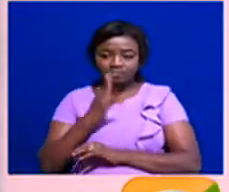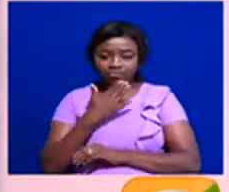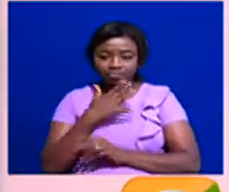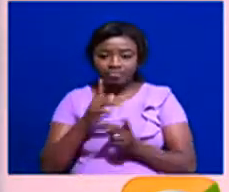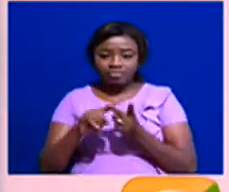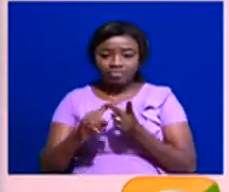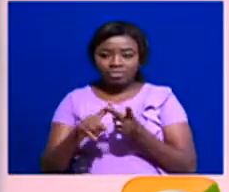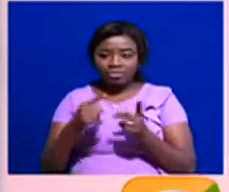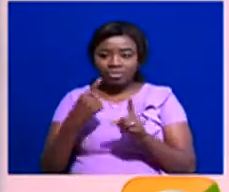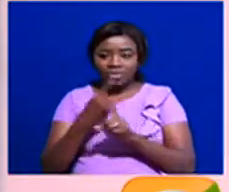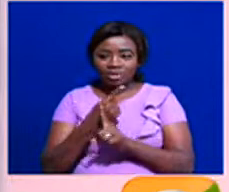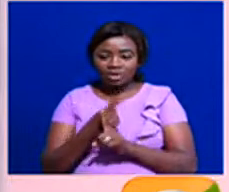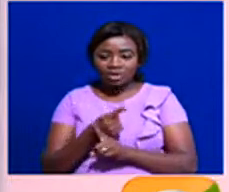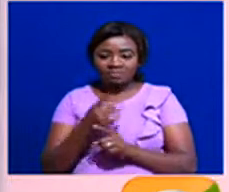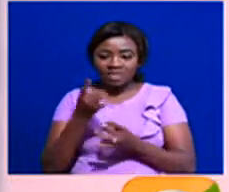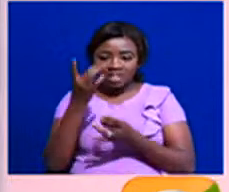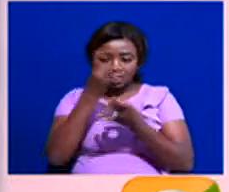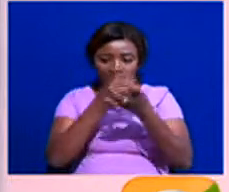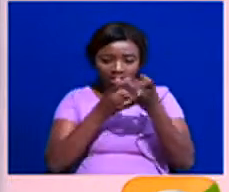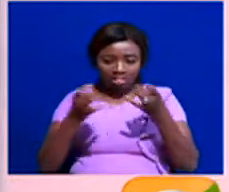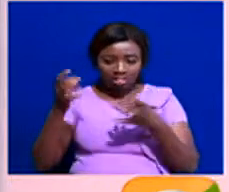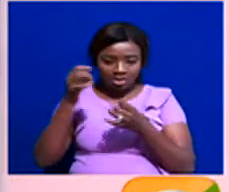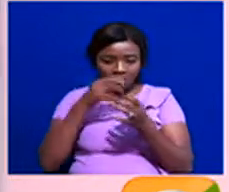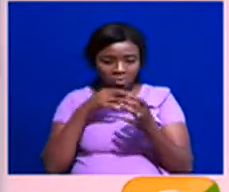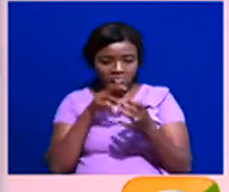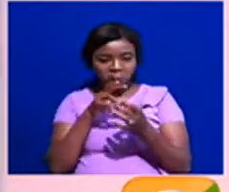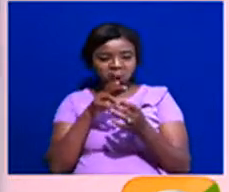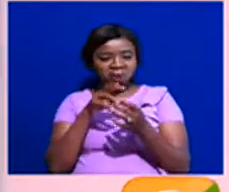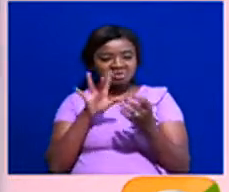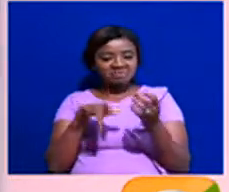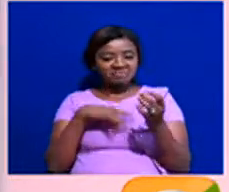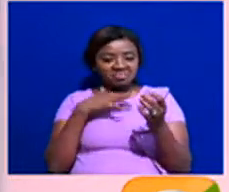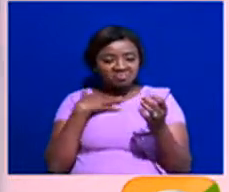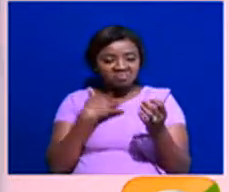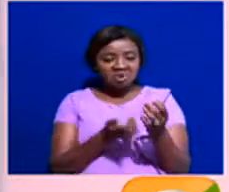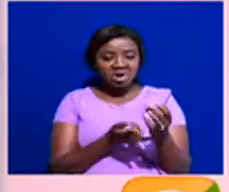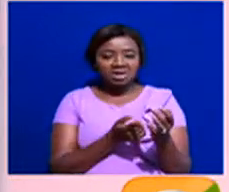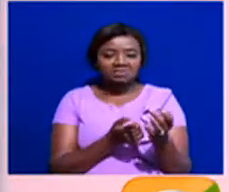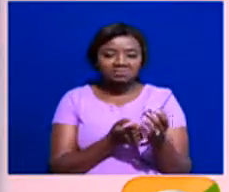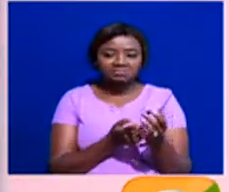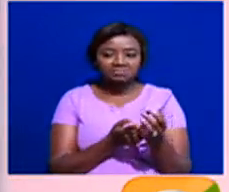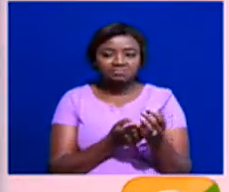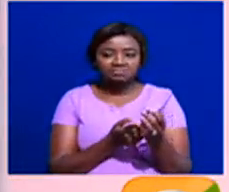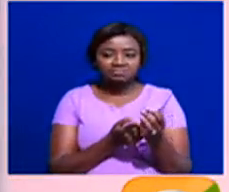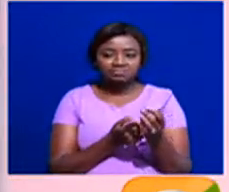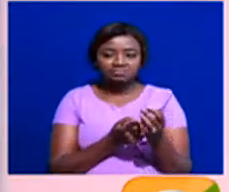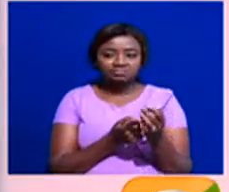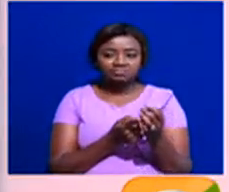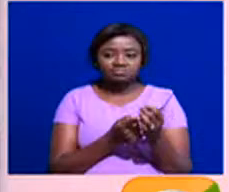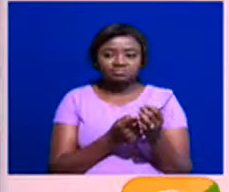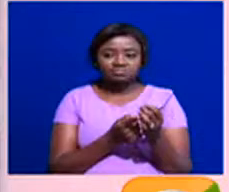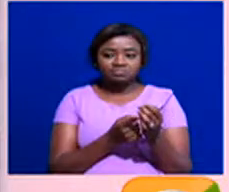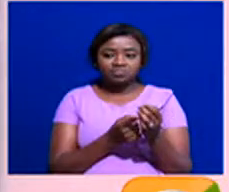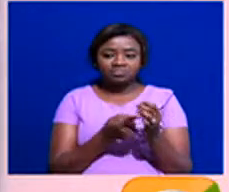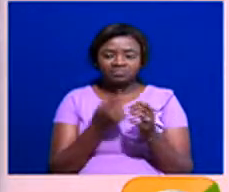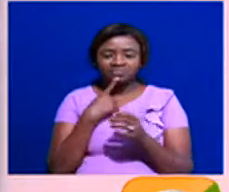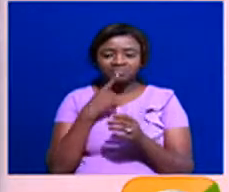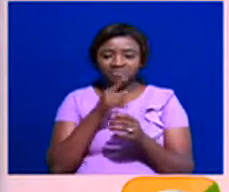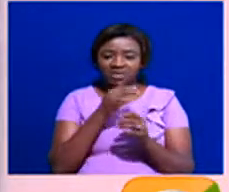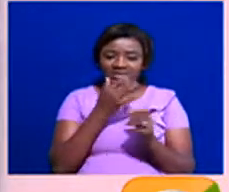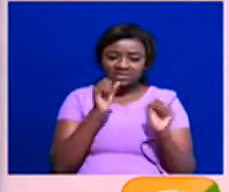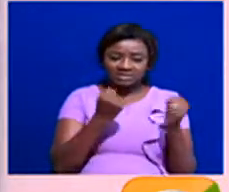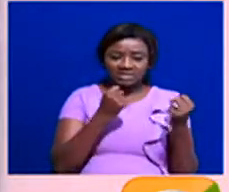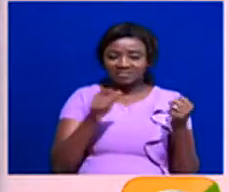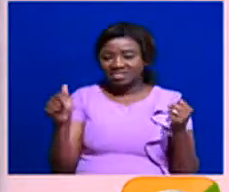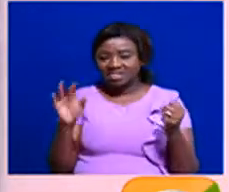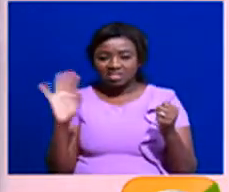different decorations or different markings in the product to see if one is safer than another or one is more cool